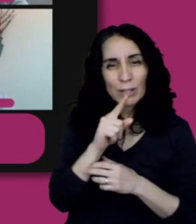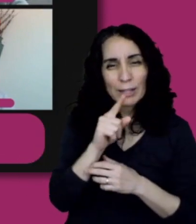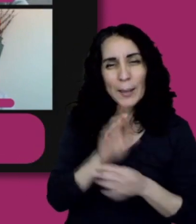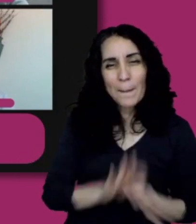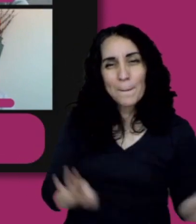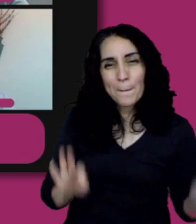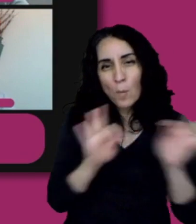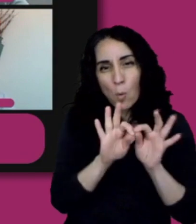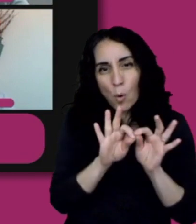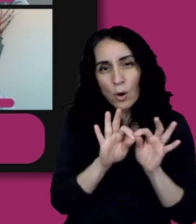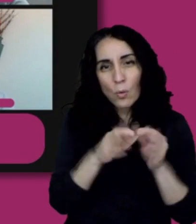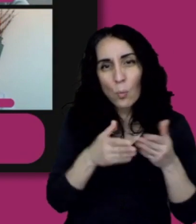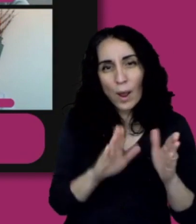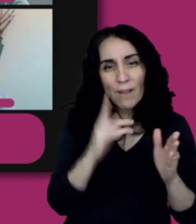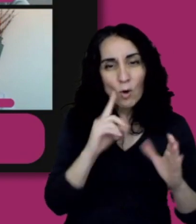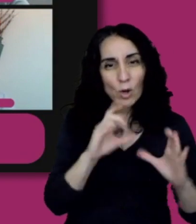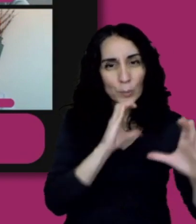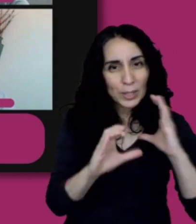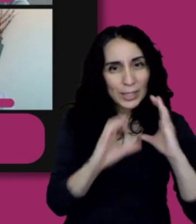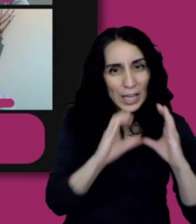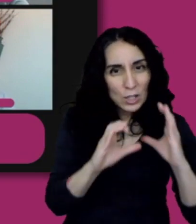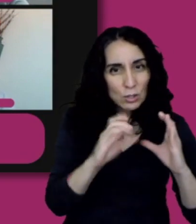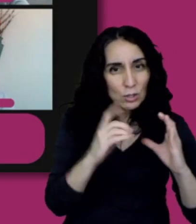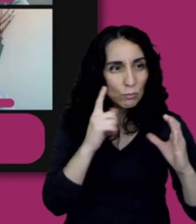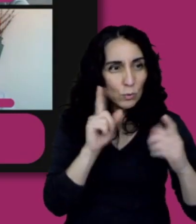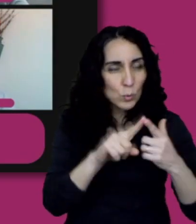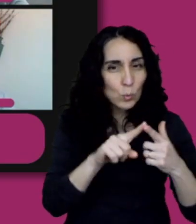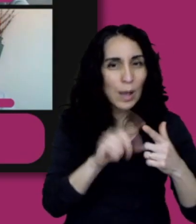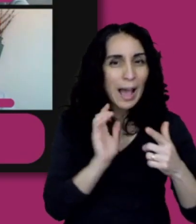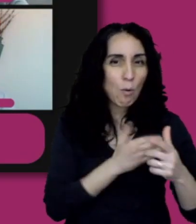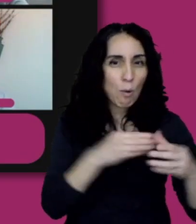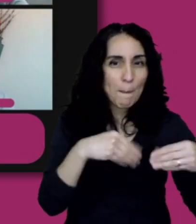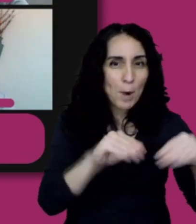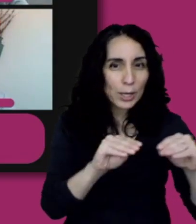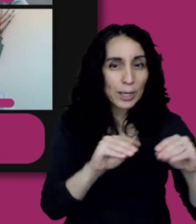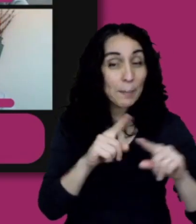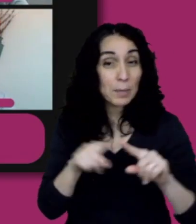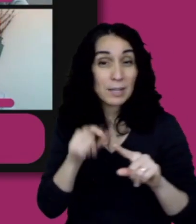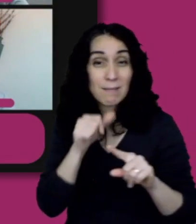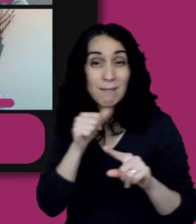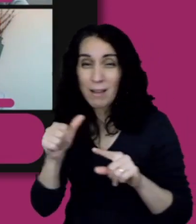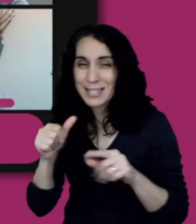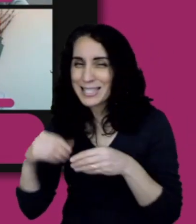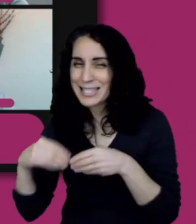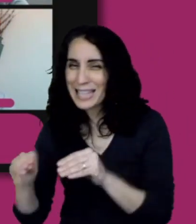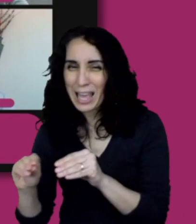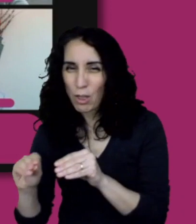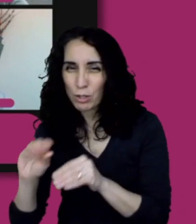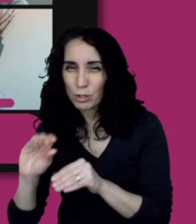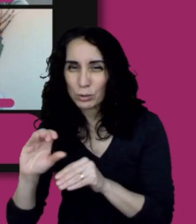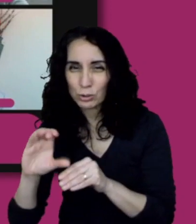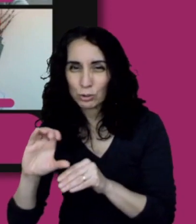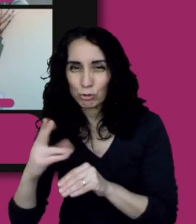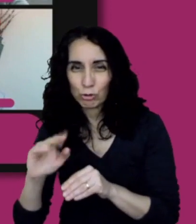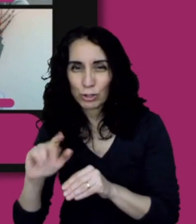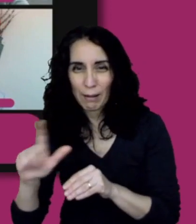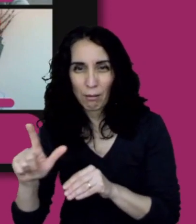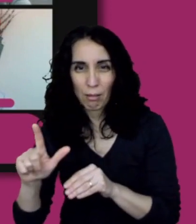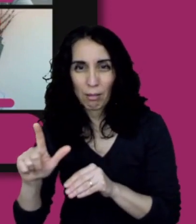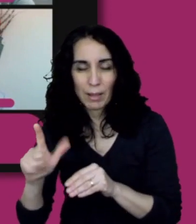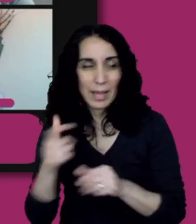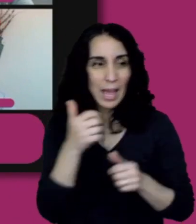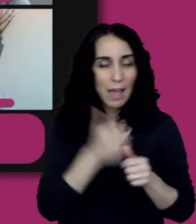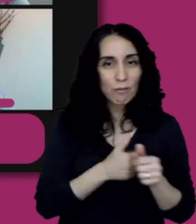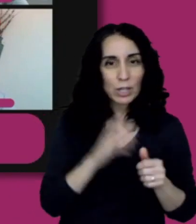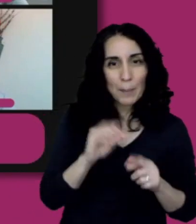channel of communication to our market, but not a sales channel, if you will. So we tend, and that I don't, for better or for worse,